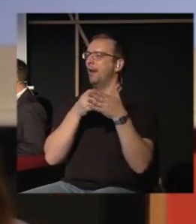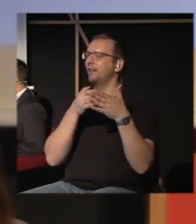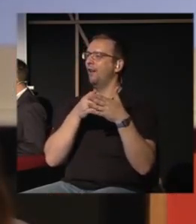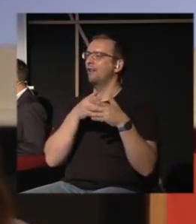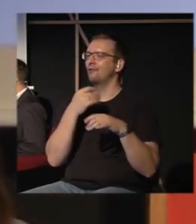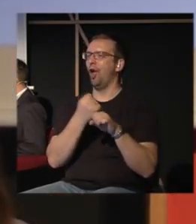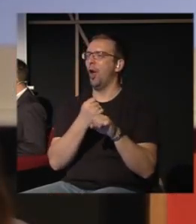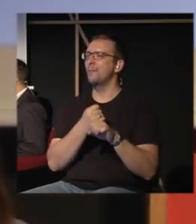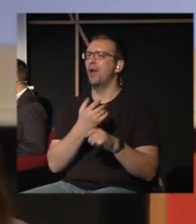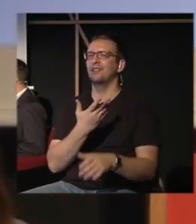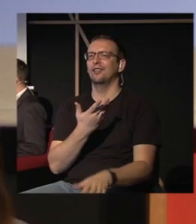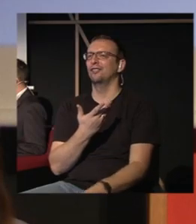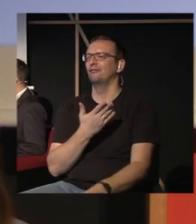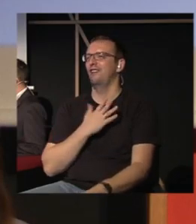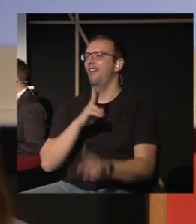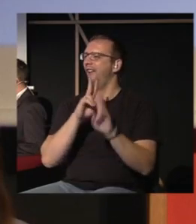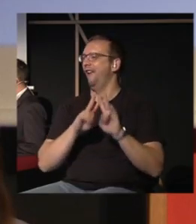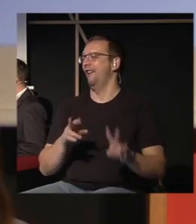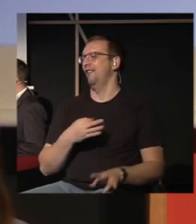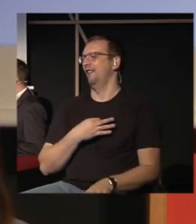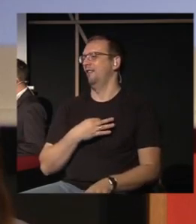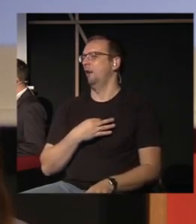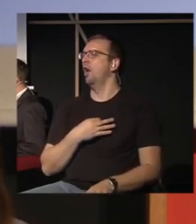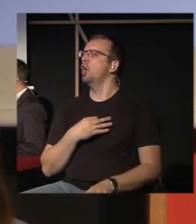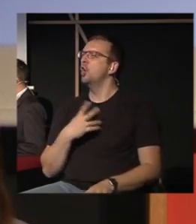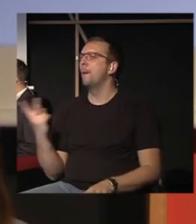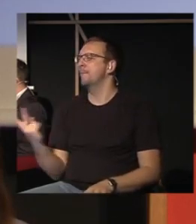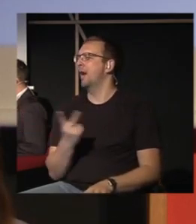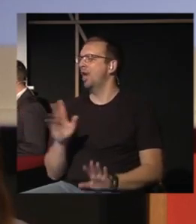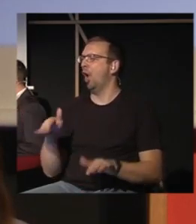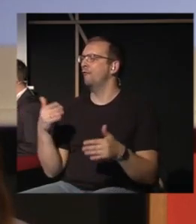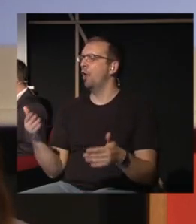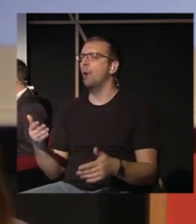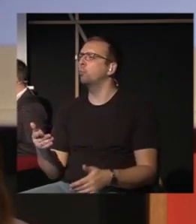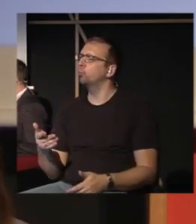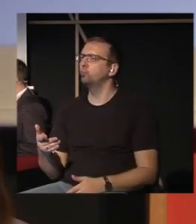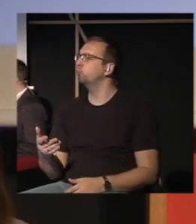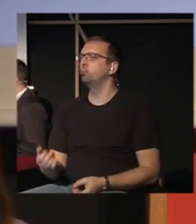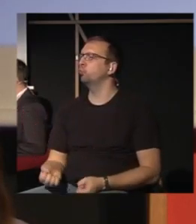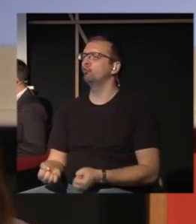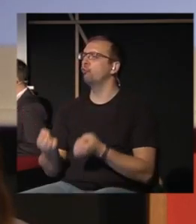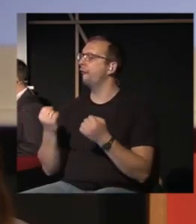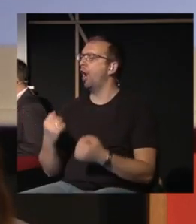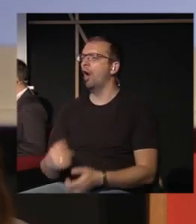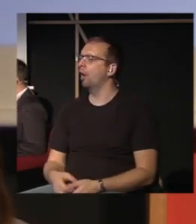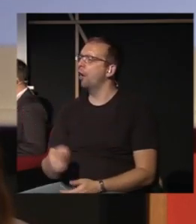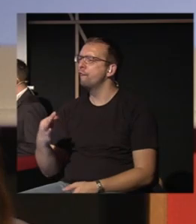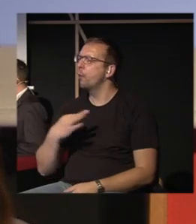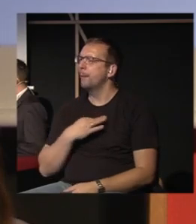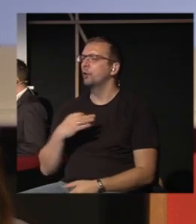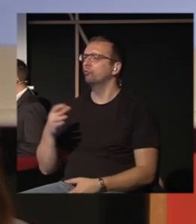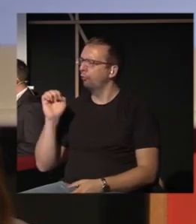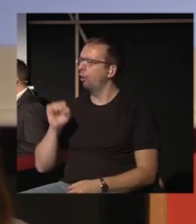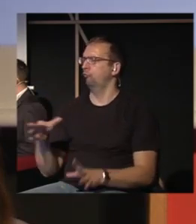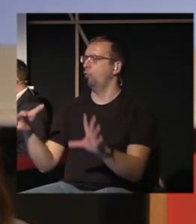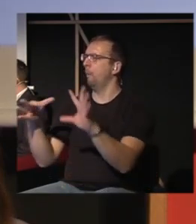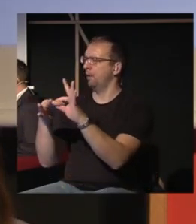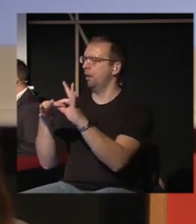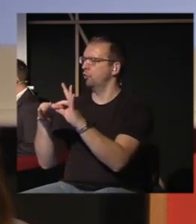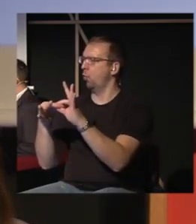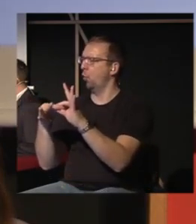even easier for me because I can combine those two things, organizing activities for